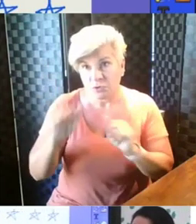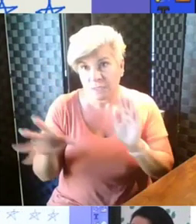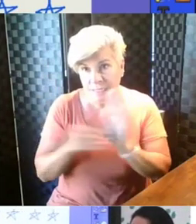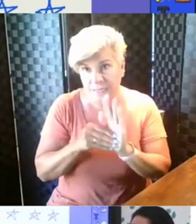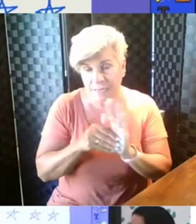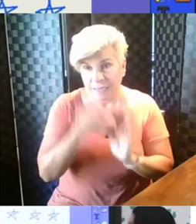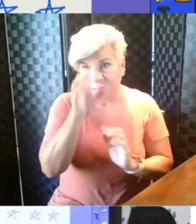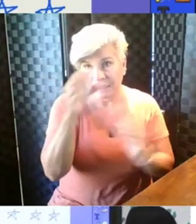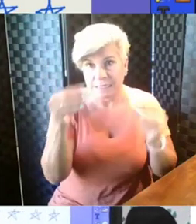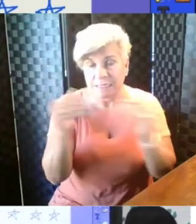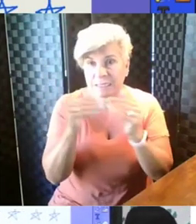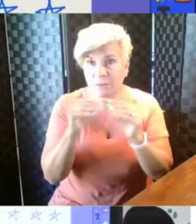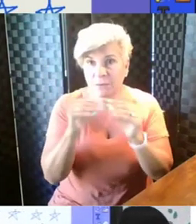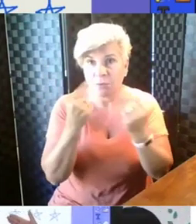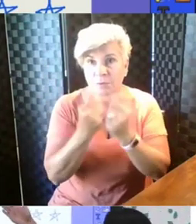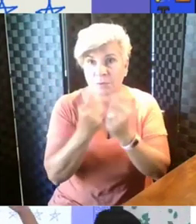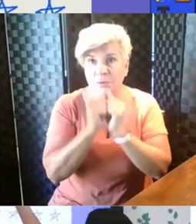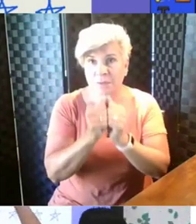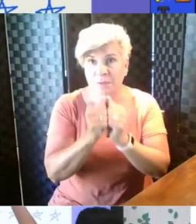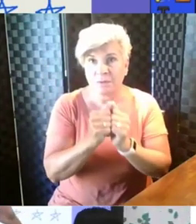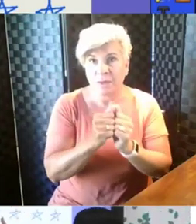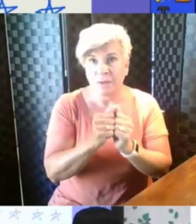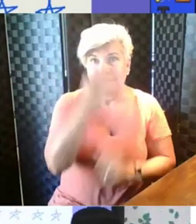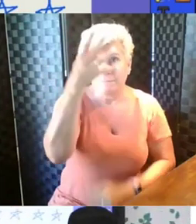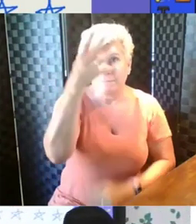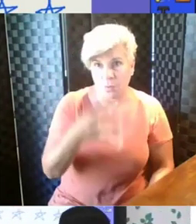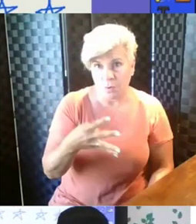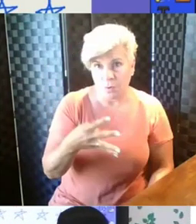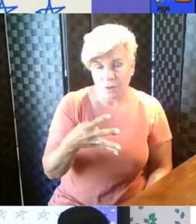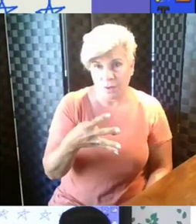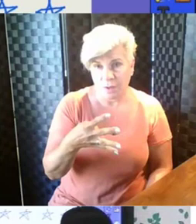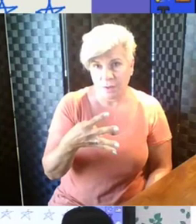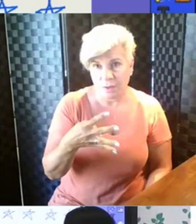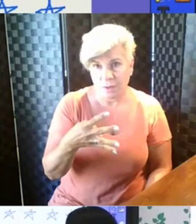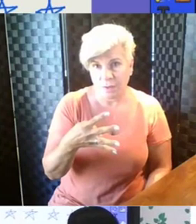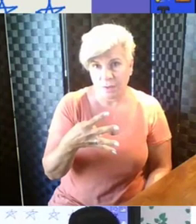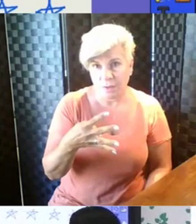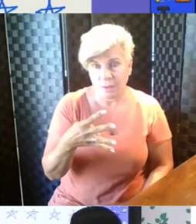added those equal groups together. So we have 4